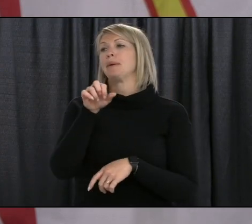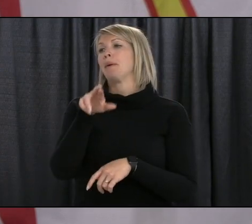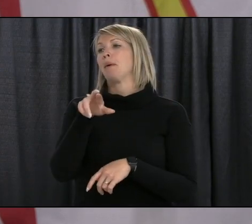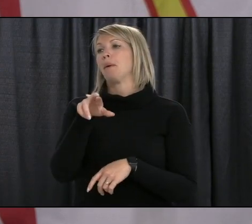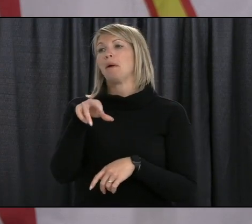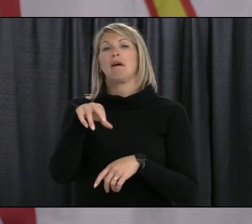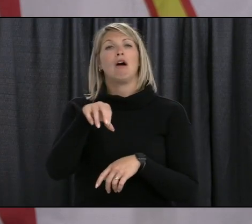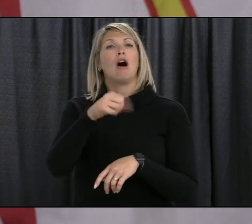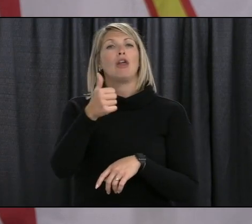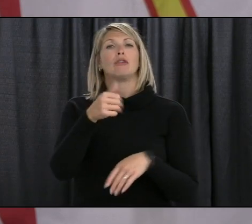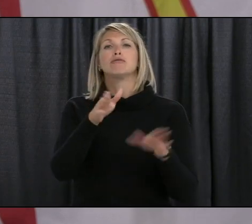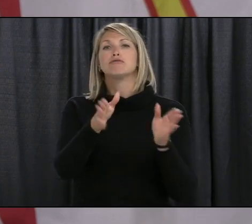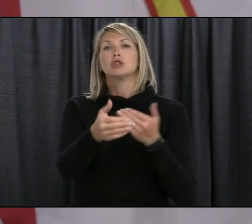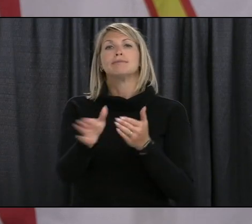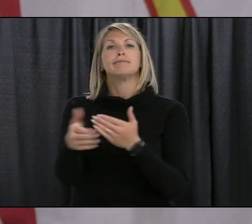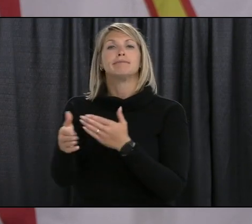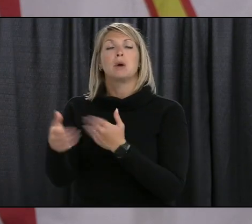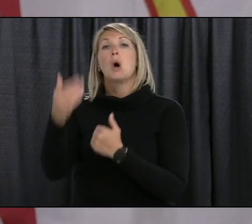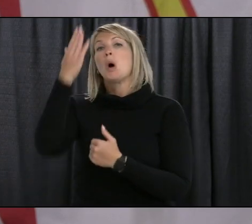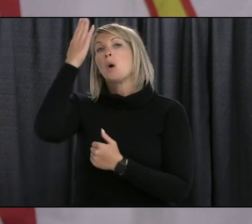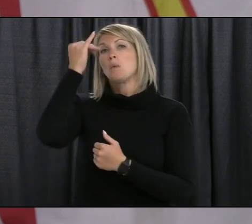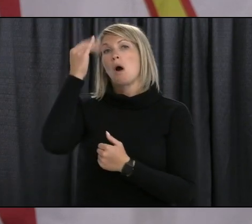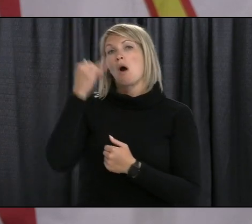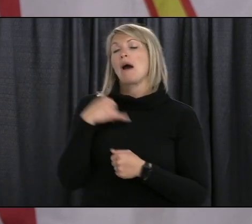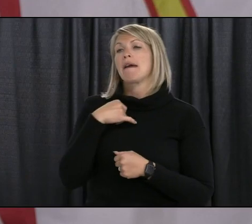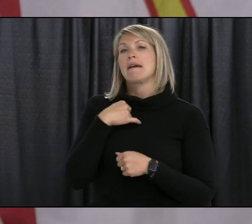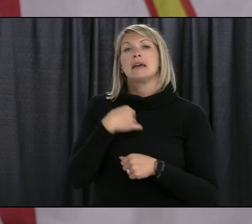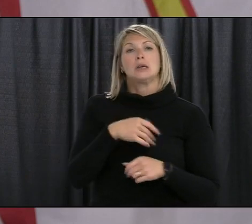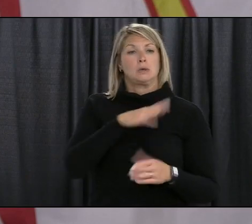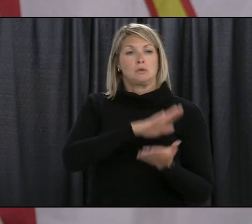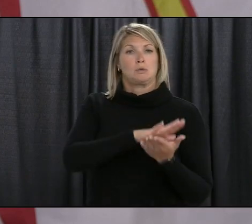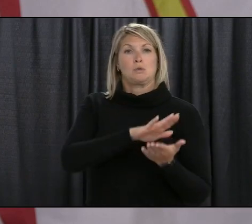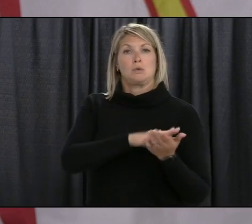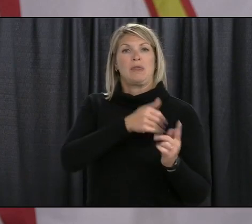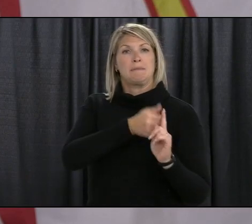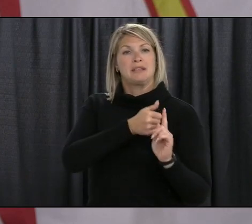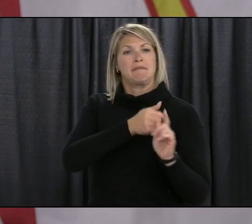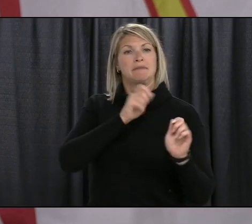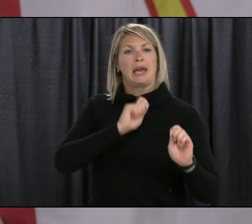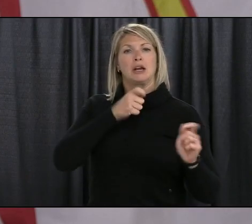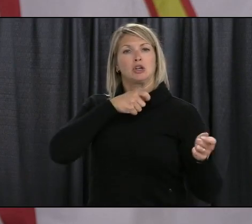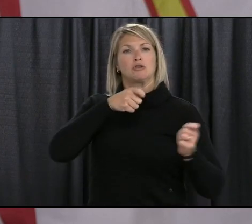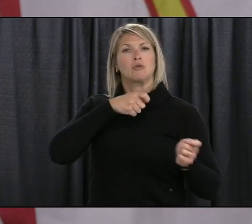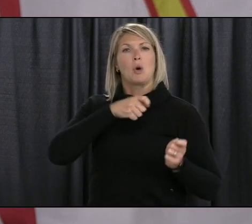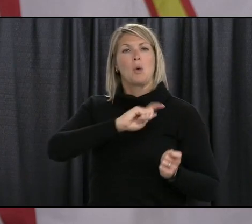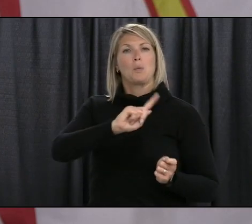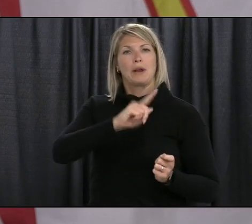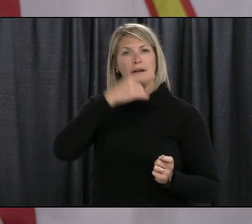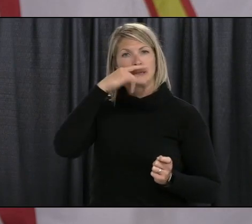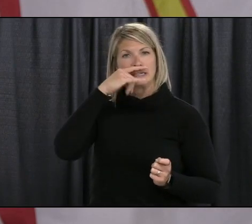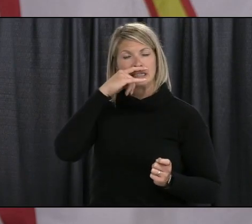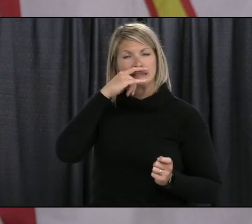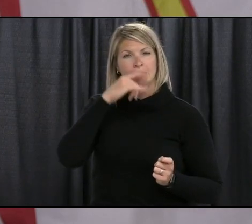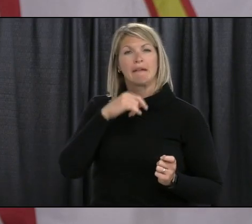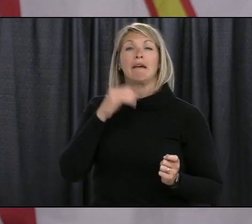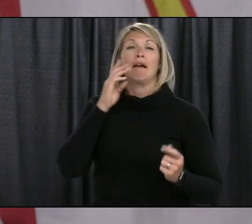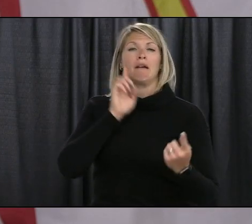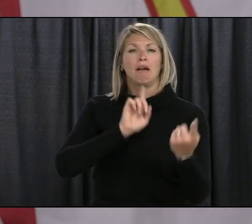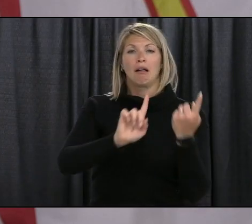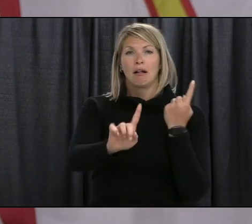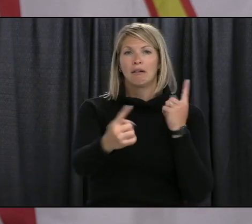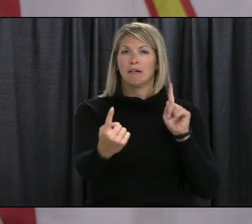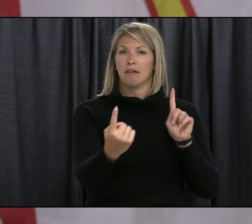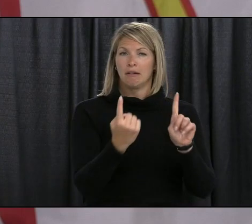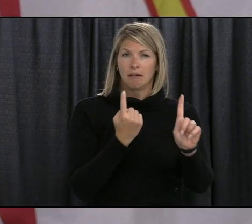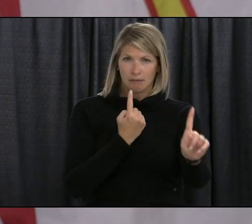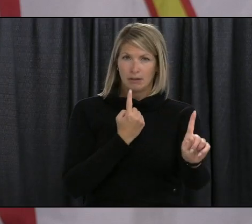the schools will be able to manage classroom flow such that classrooms, when they're moving through the corridors, won't come into